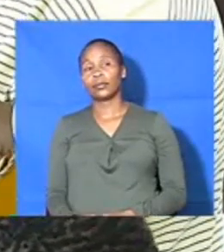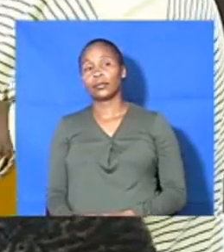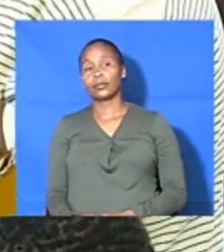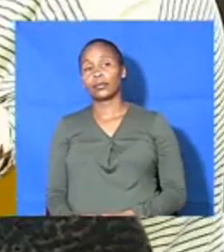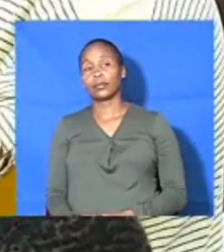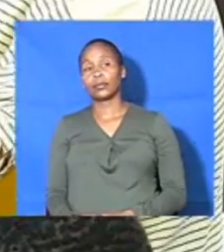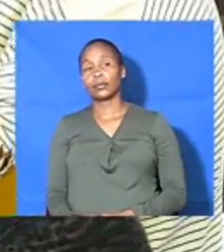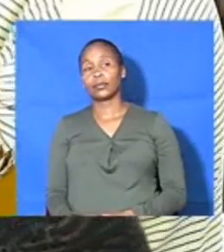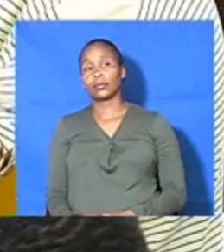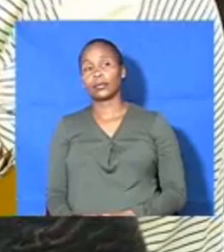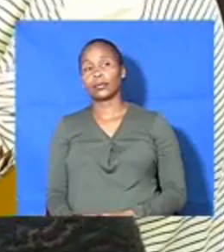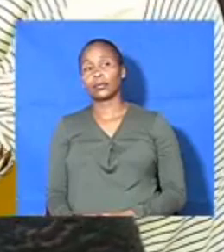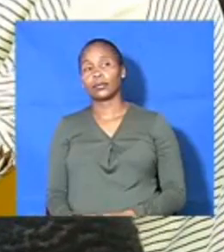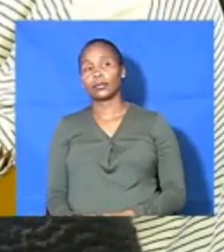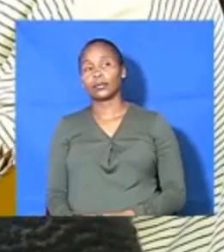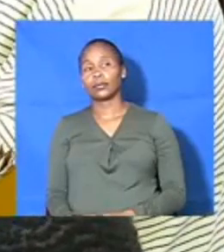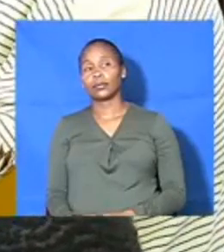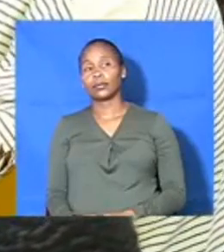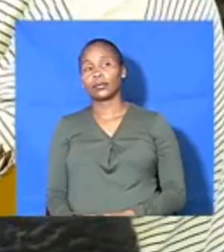much.